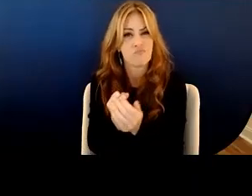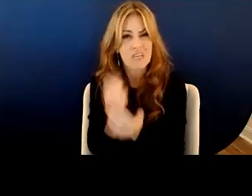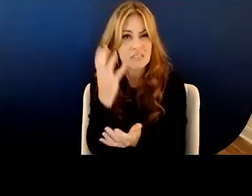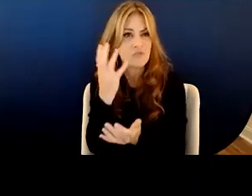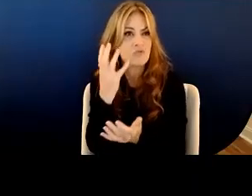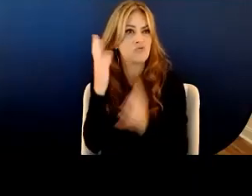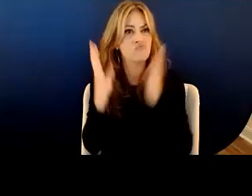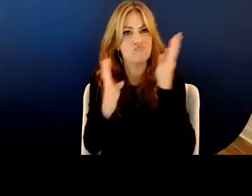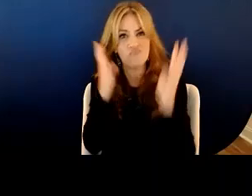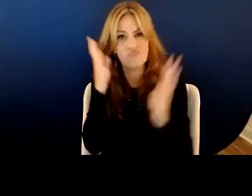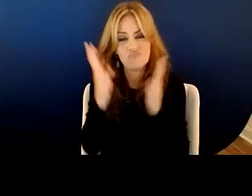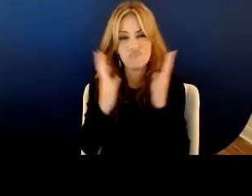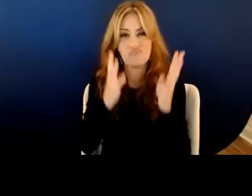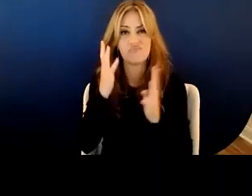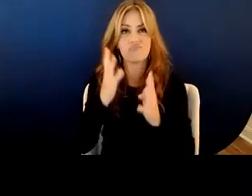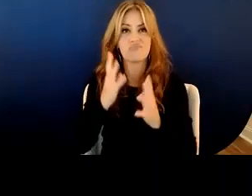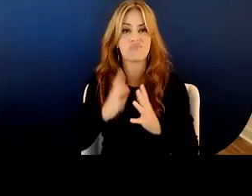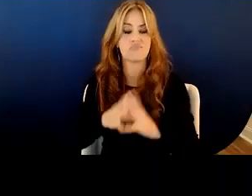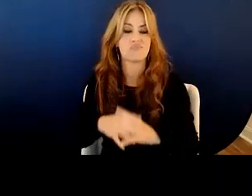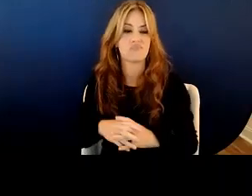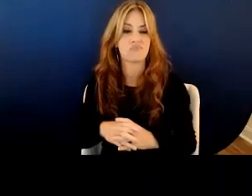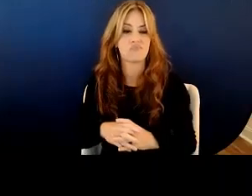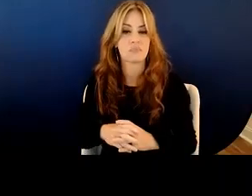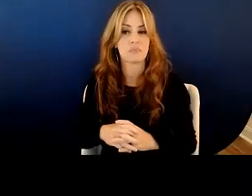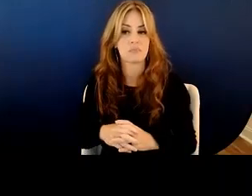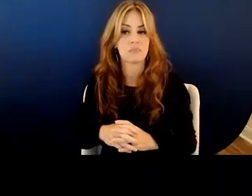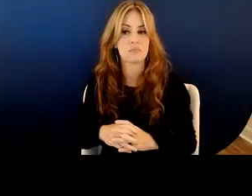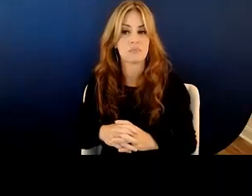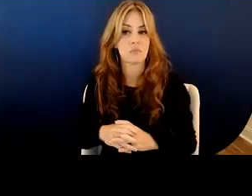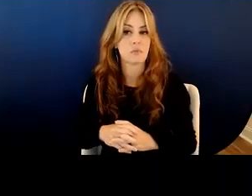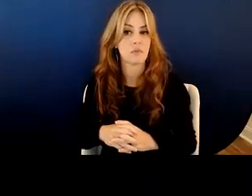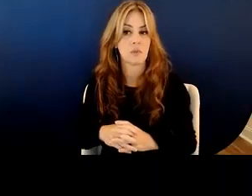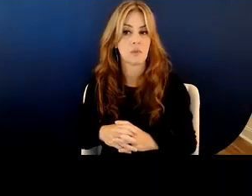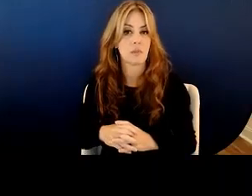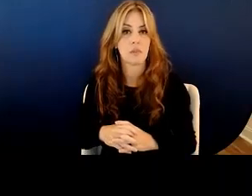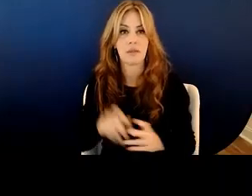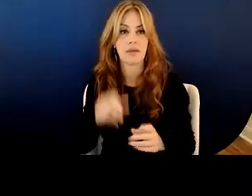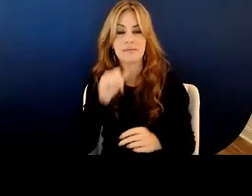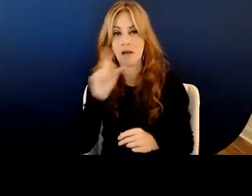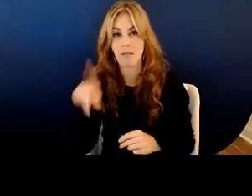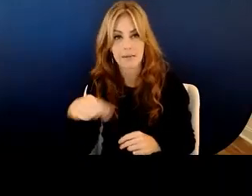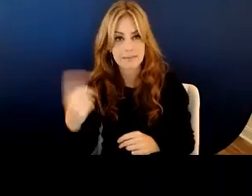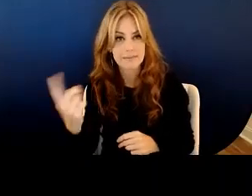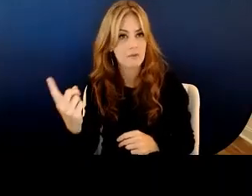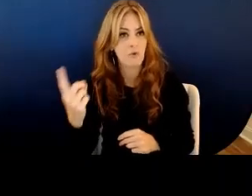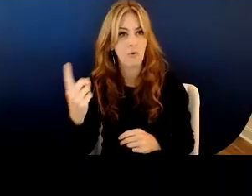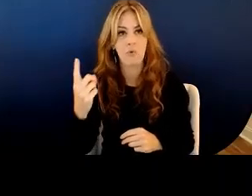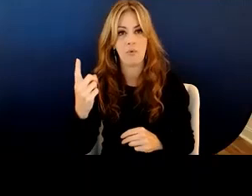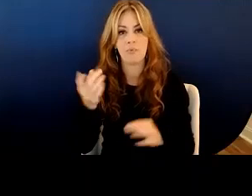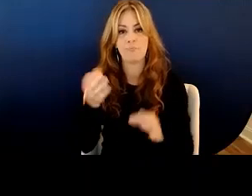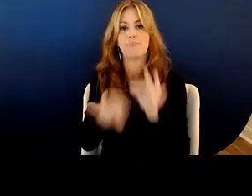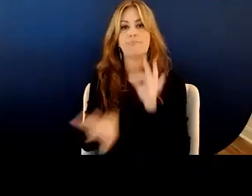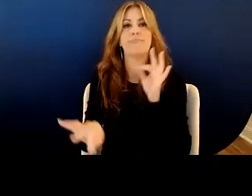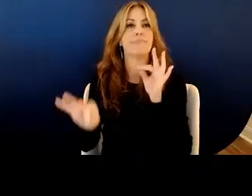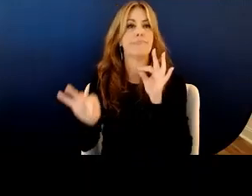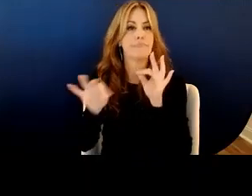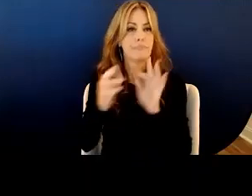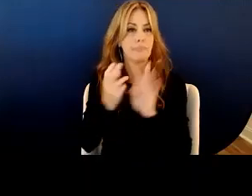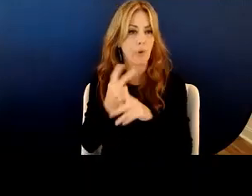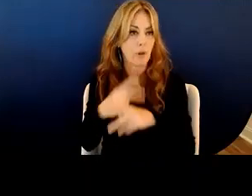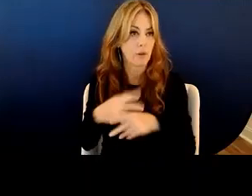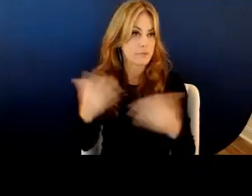than essentially a single plane product, which PowerPoint